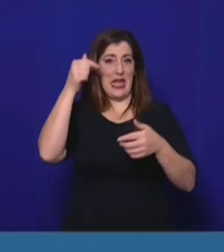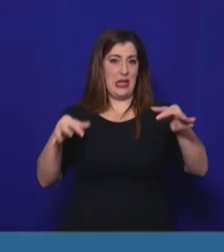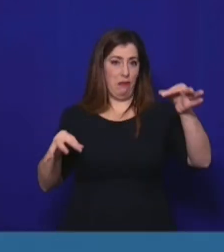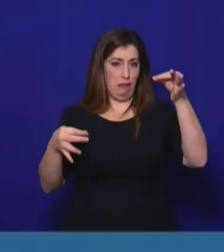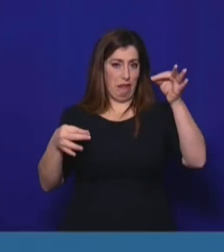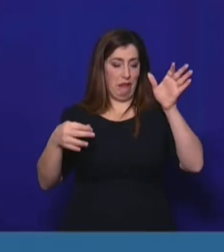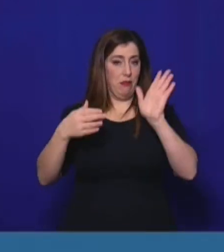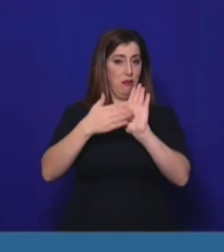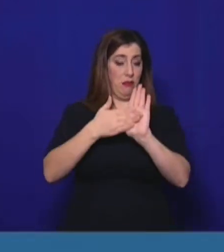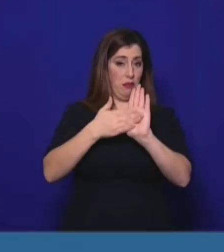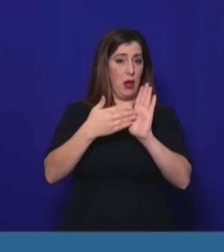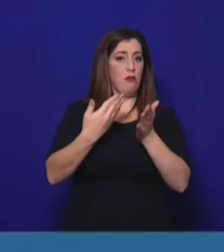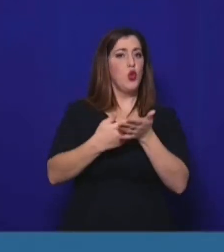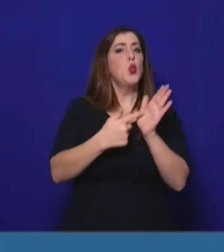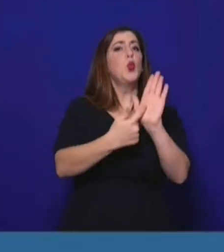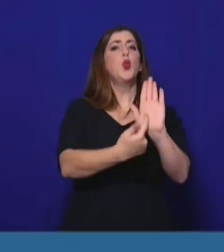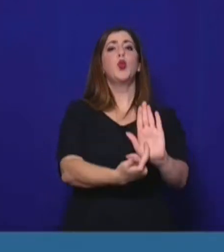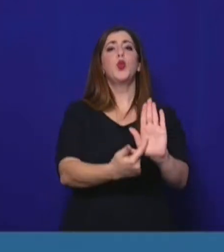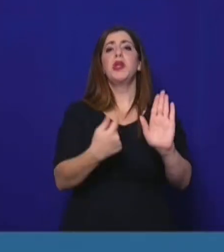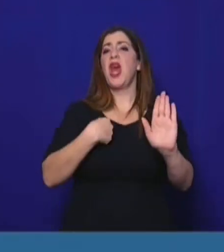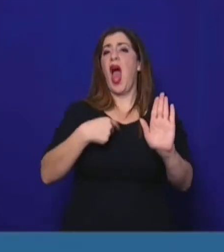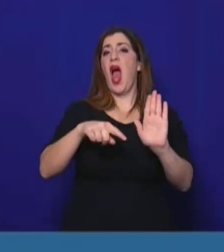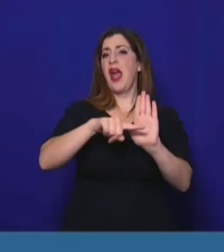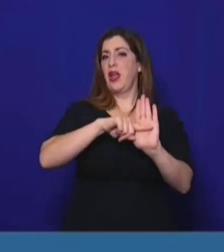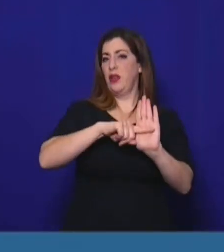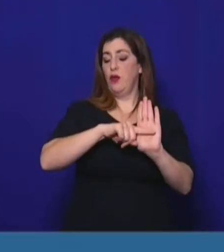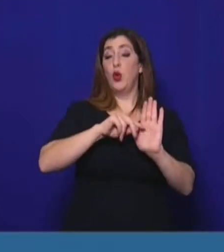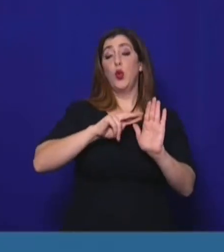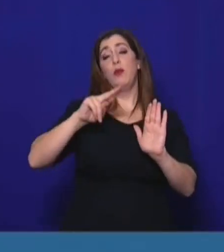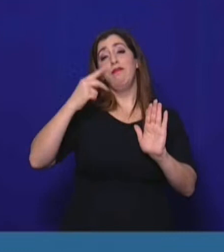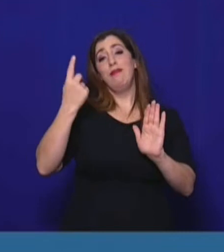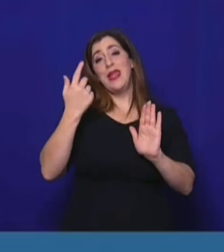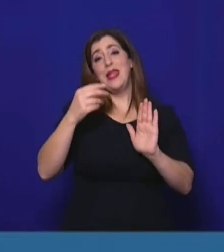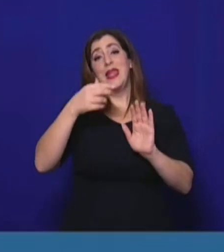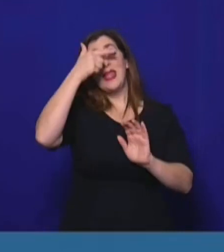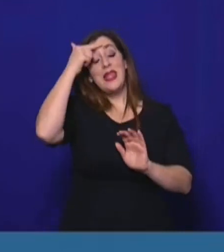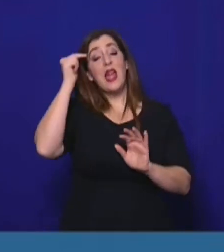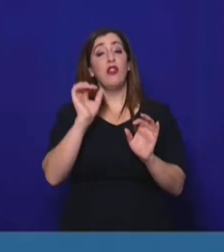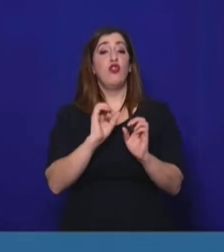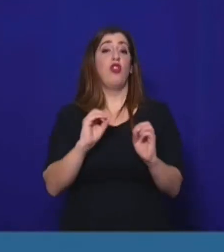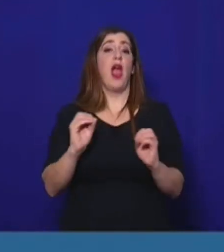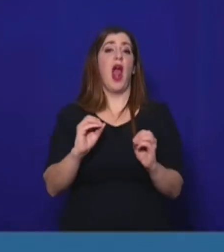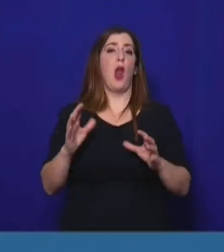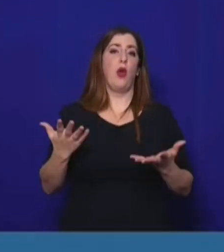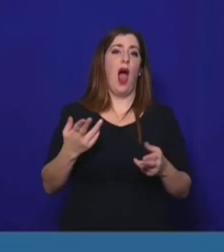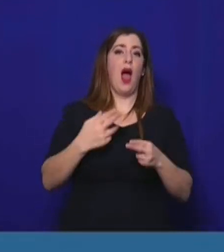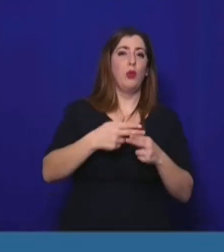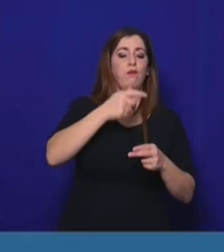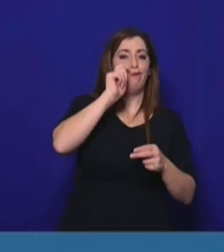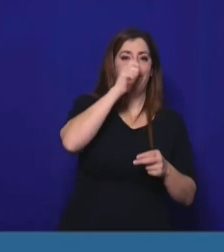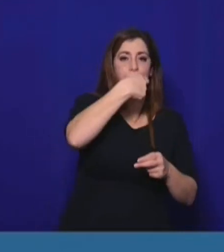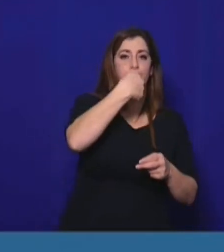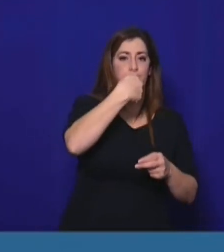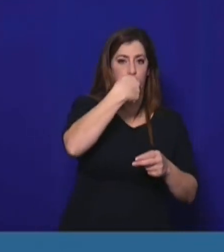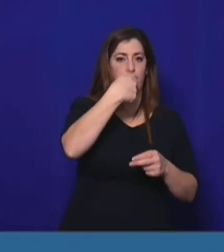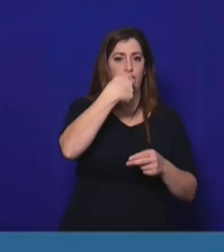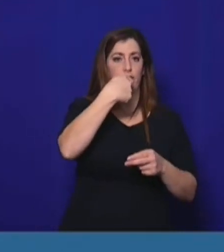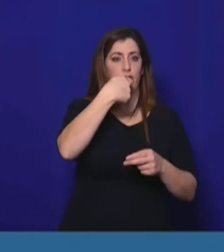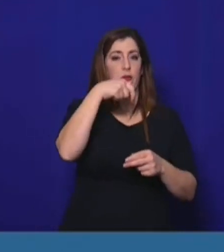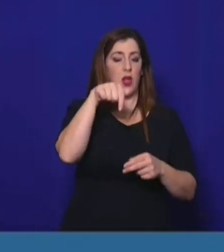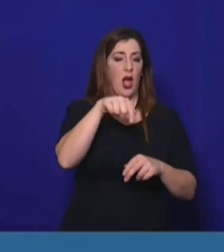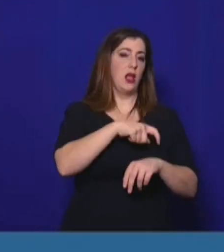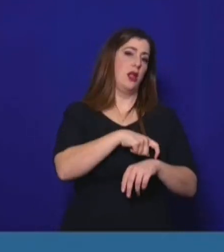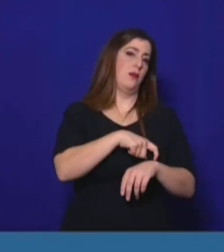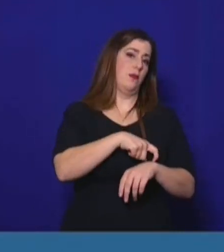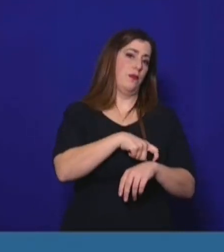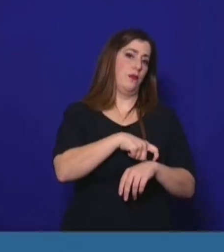propju it-testijiet aħna fl-aeroport tagħna. U minn hemmhekk fl-ewwel darba li propju ġibna li kellna wkoll